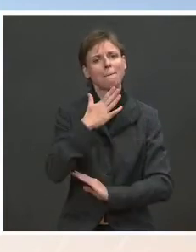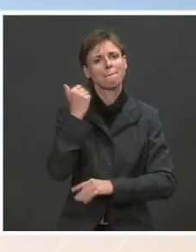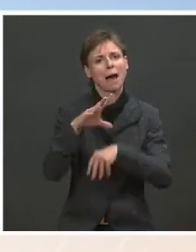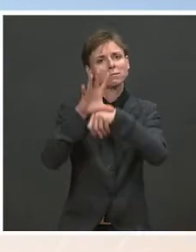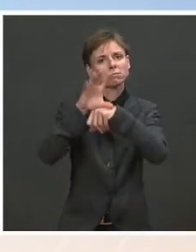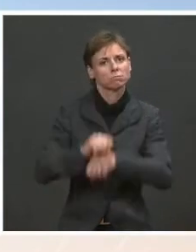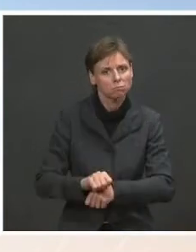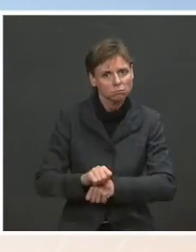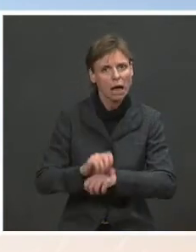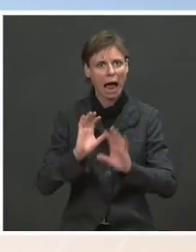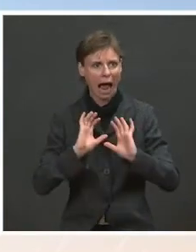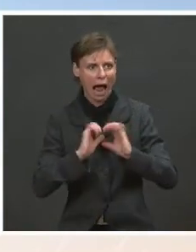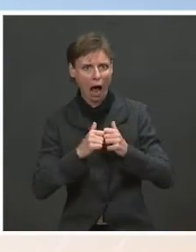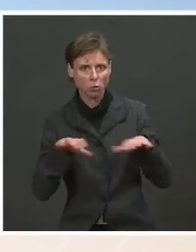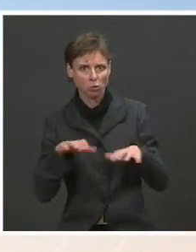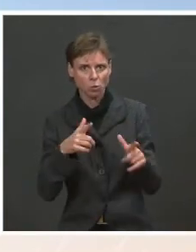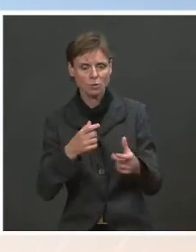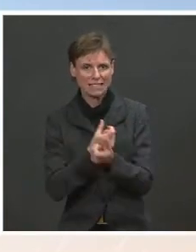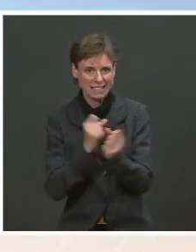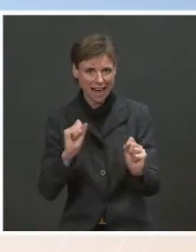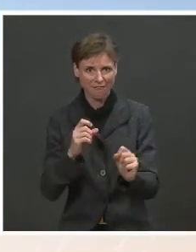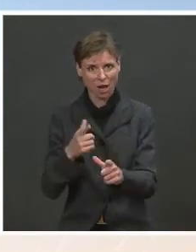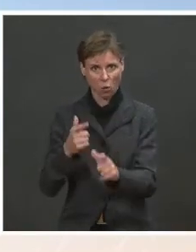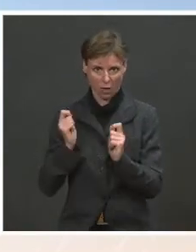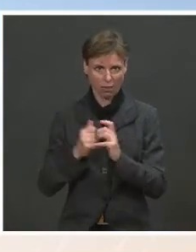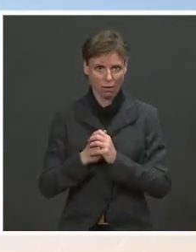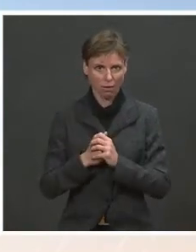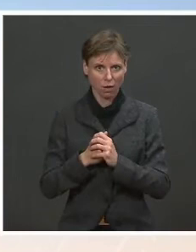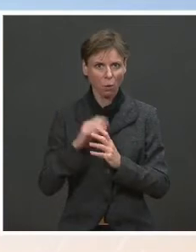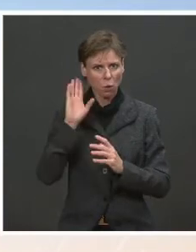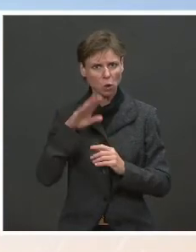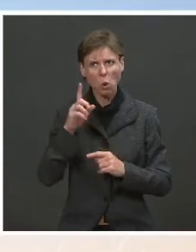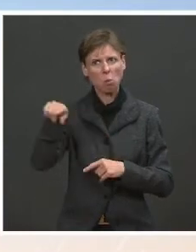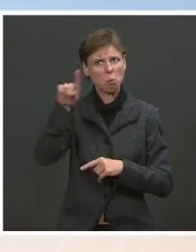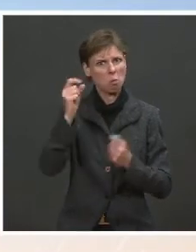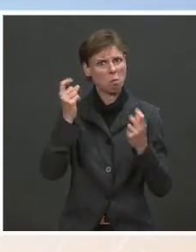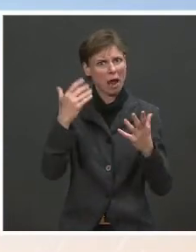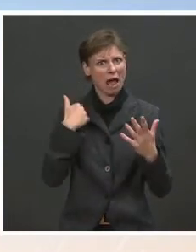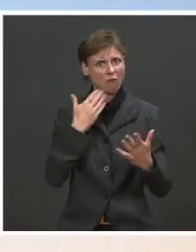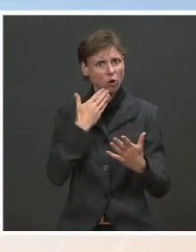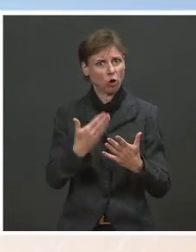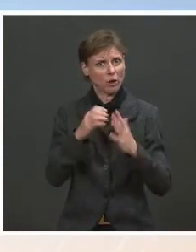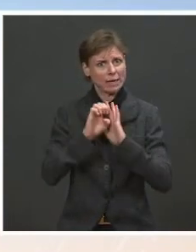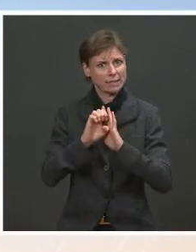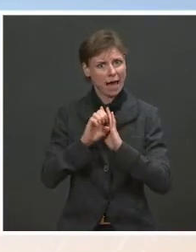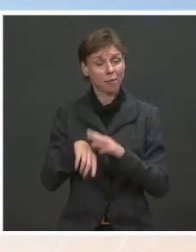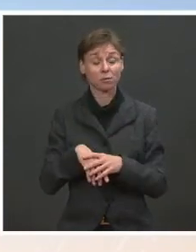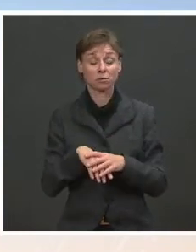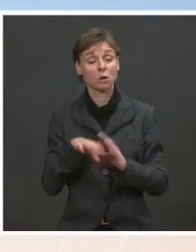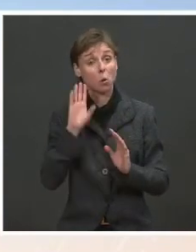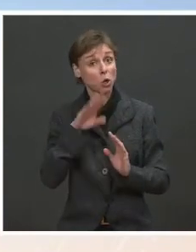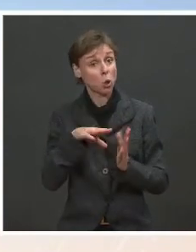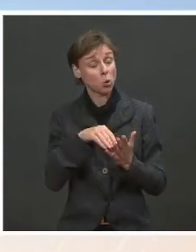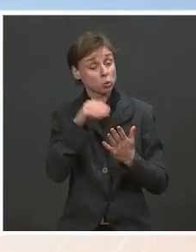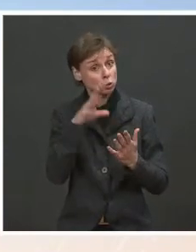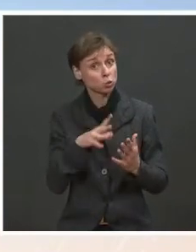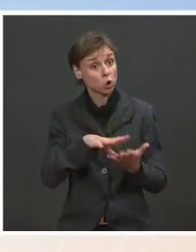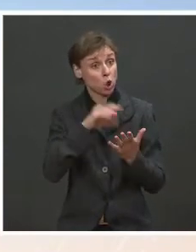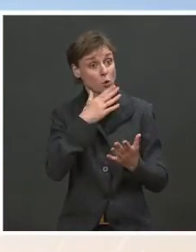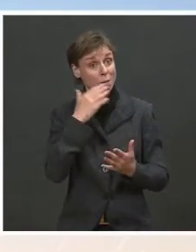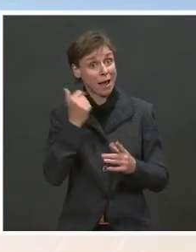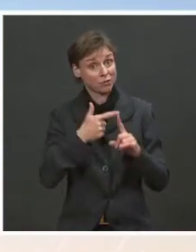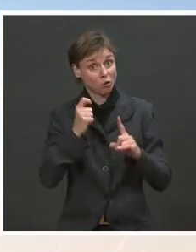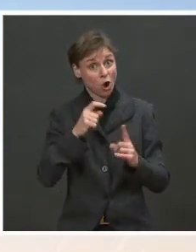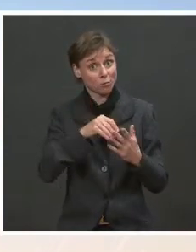this safely and how to do it quickly. Because we know there are great examples out there. We know students learn best from students, teachers learn best from